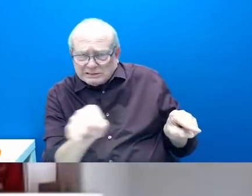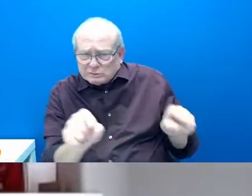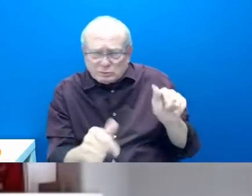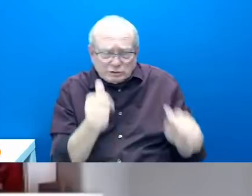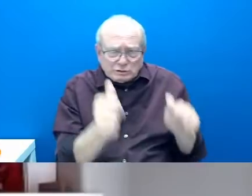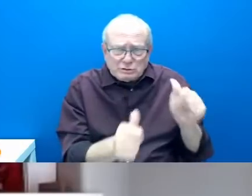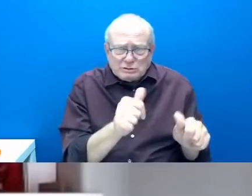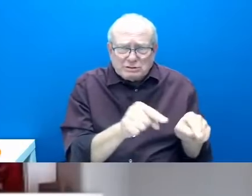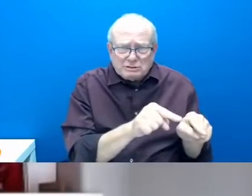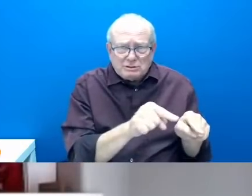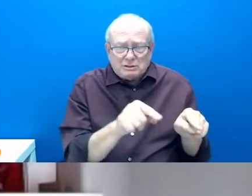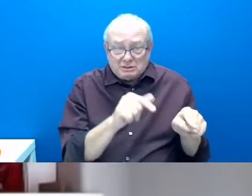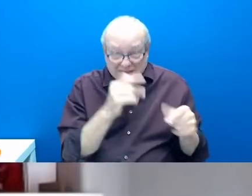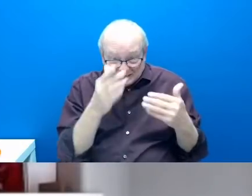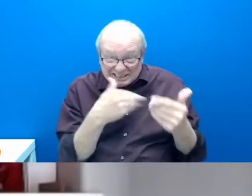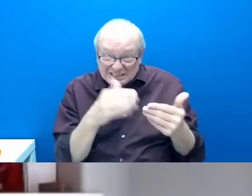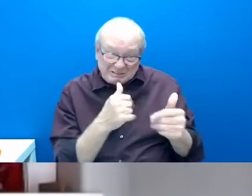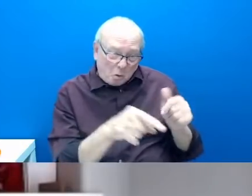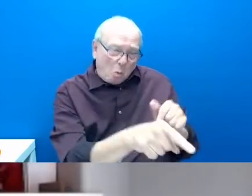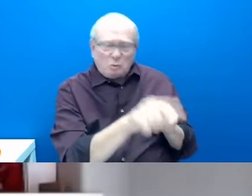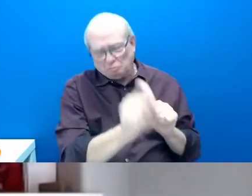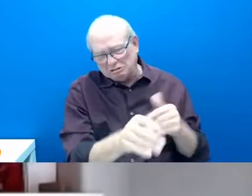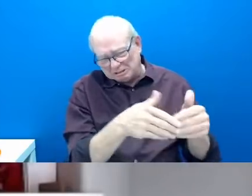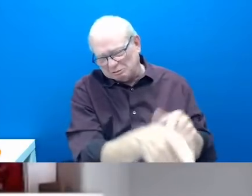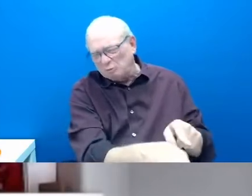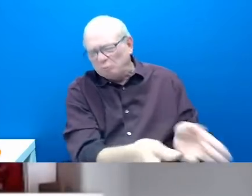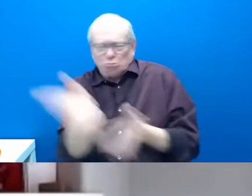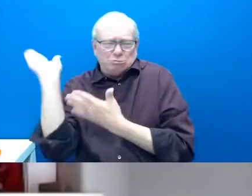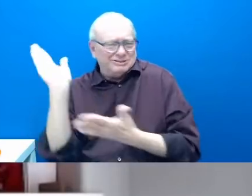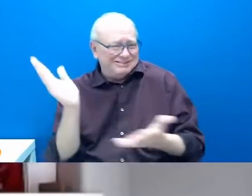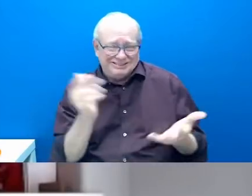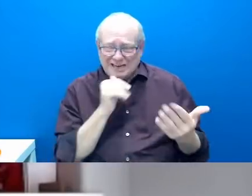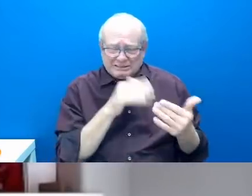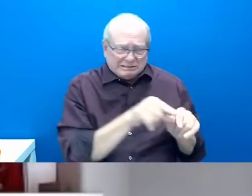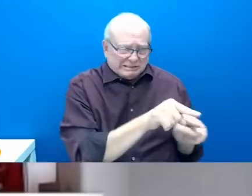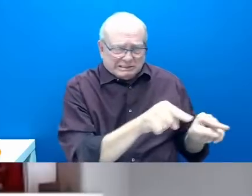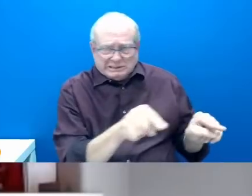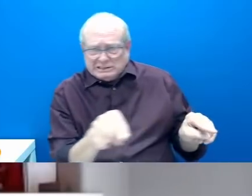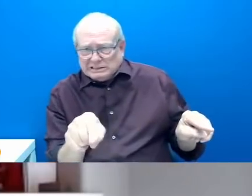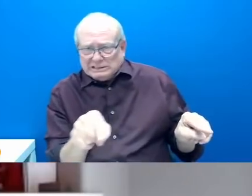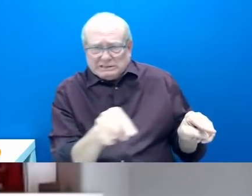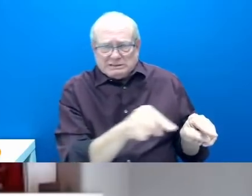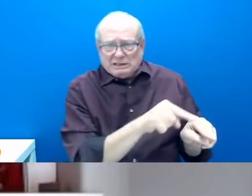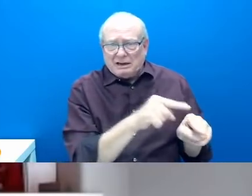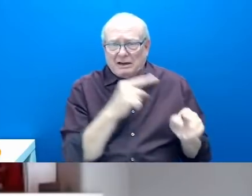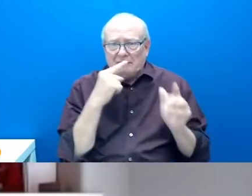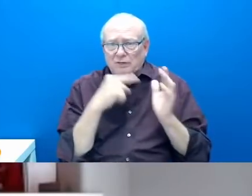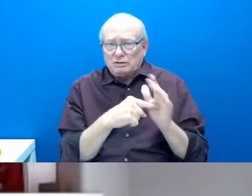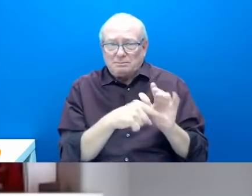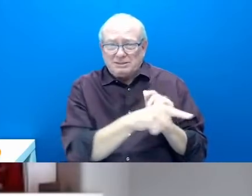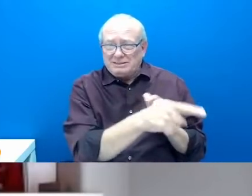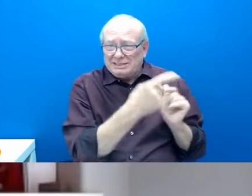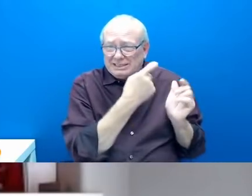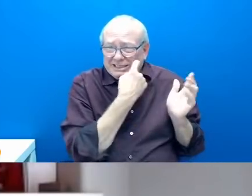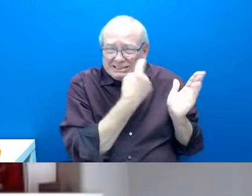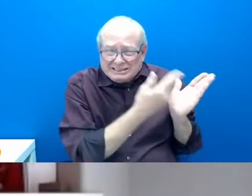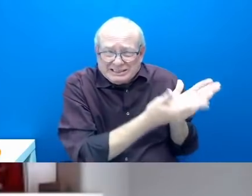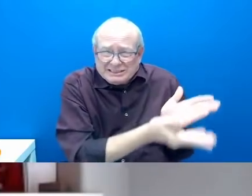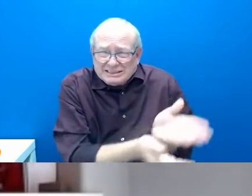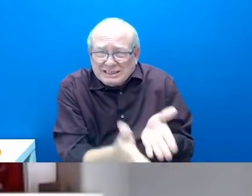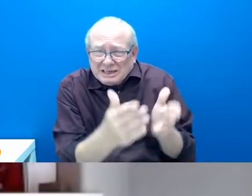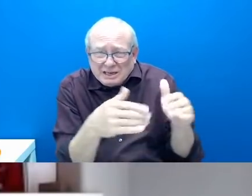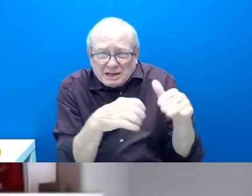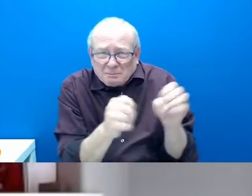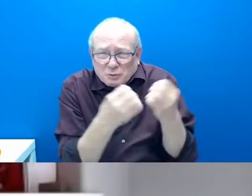difficult area to talk about because, for example, if I took somebody who was freshly admitted from the emergency department with